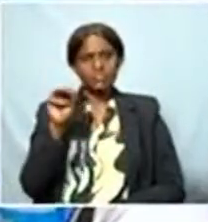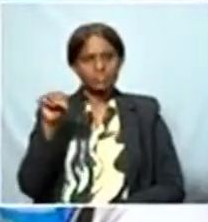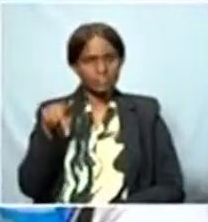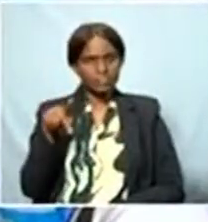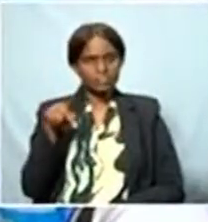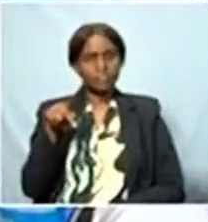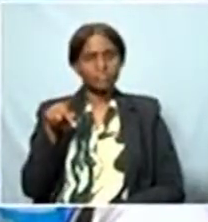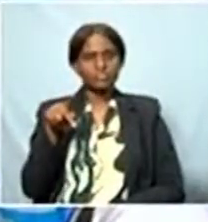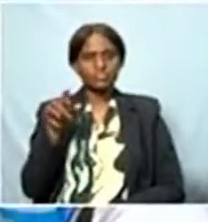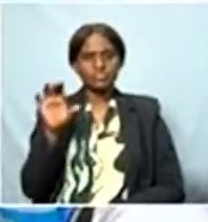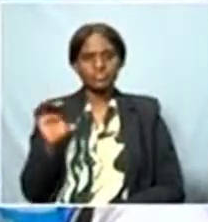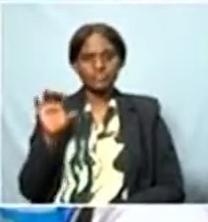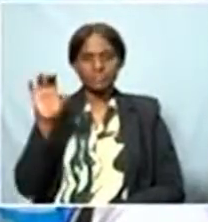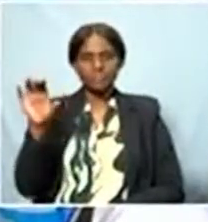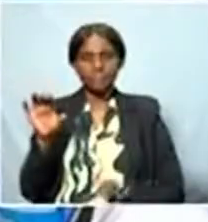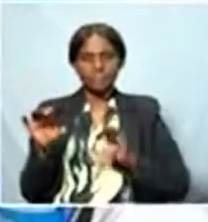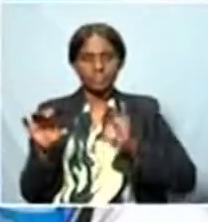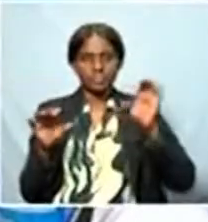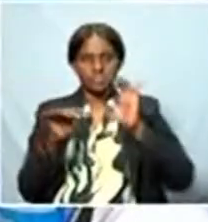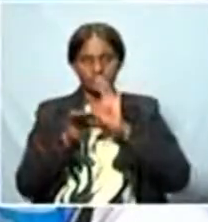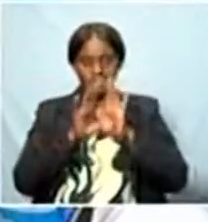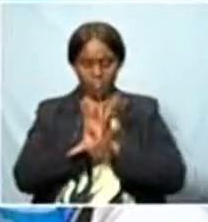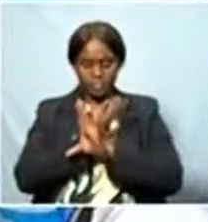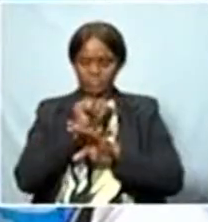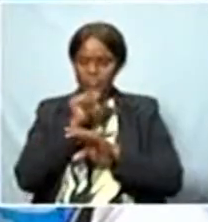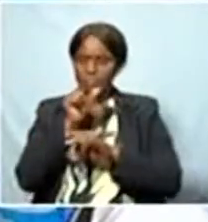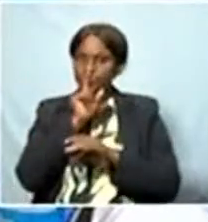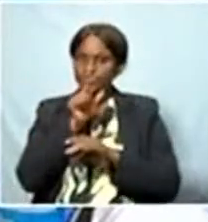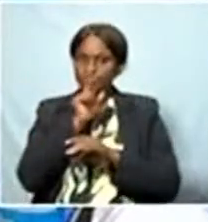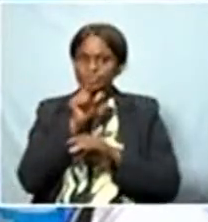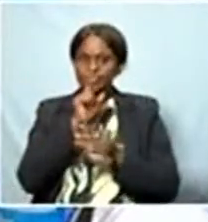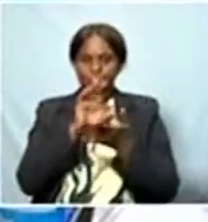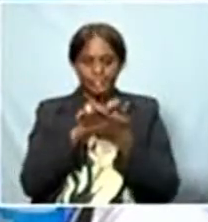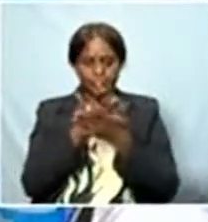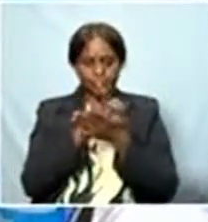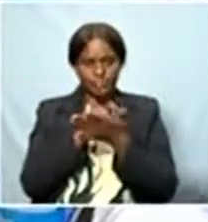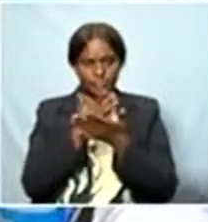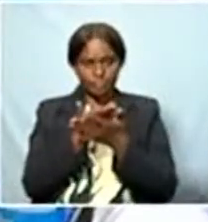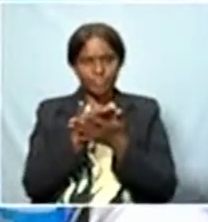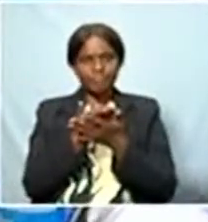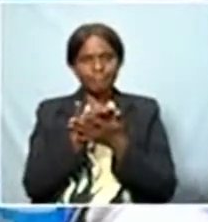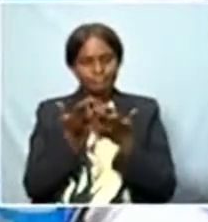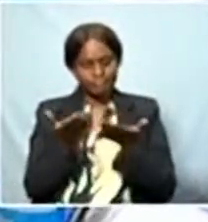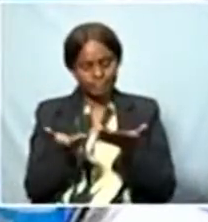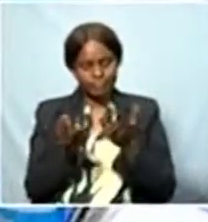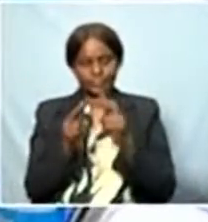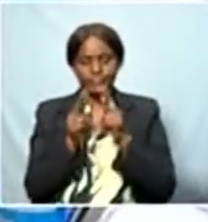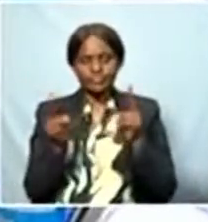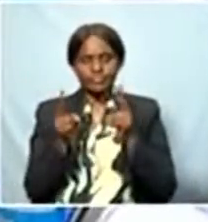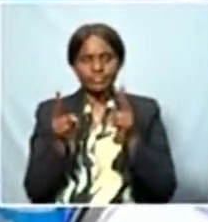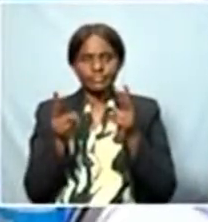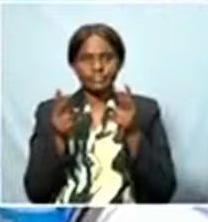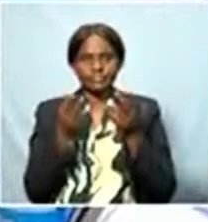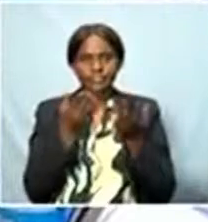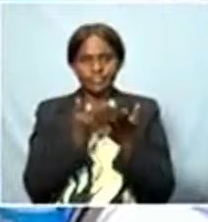that allocation in Zambia does not necessarily translate in disbursement. So would like